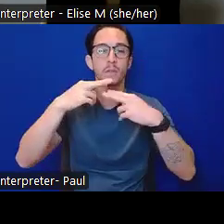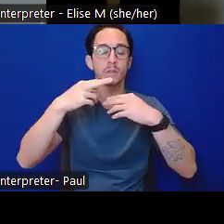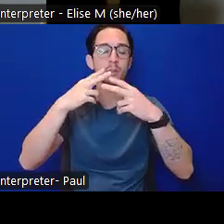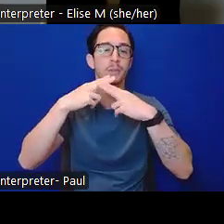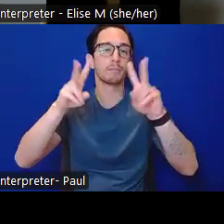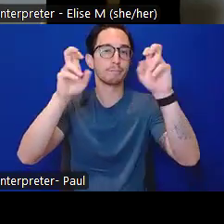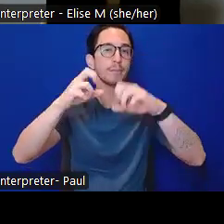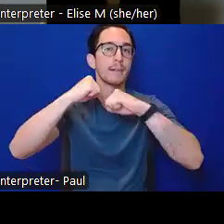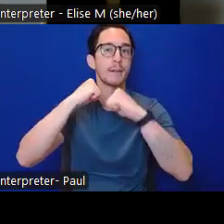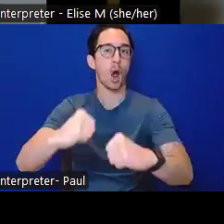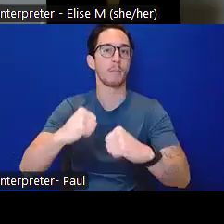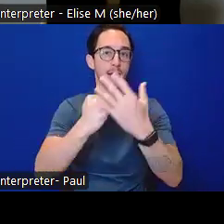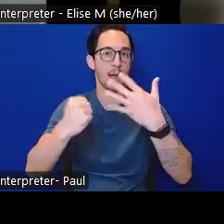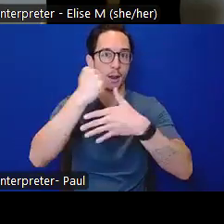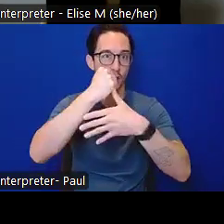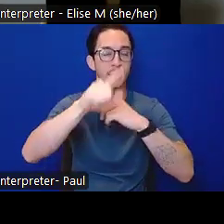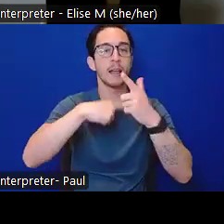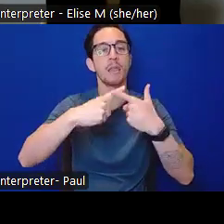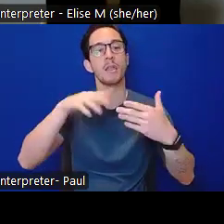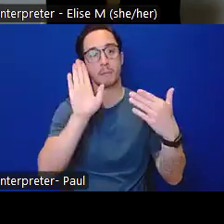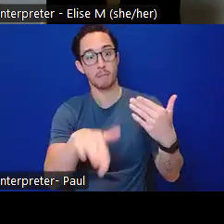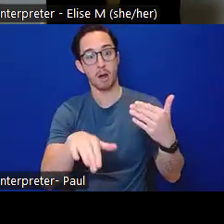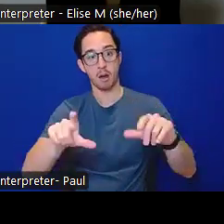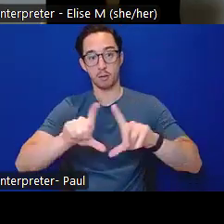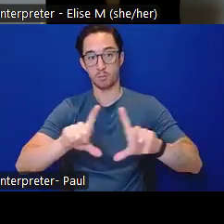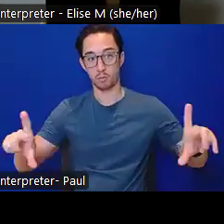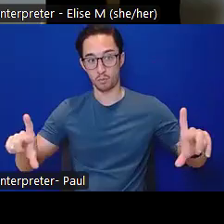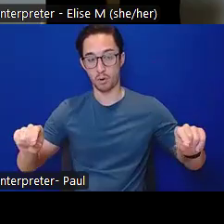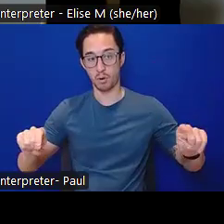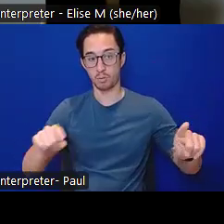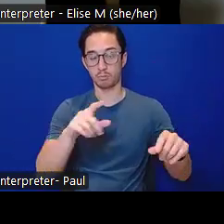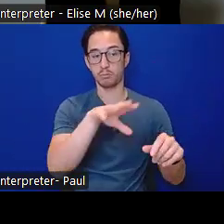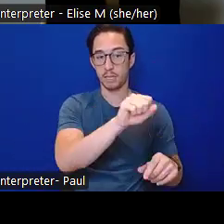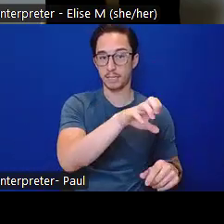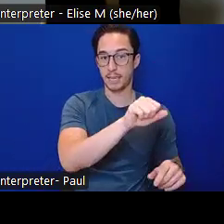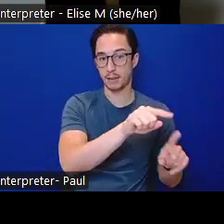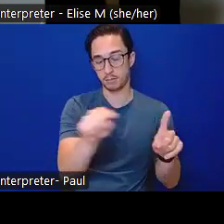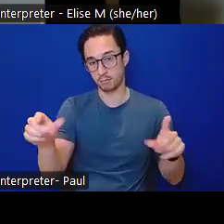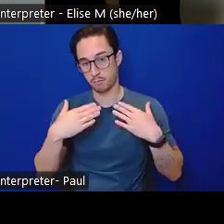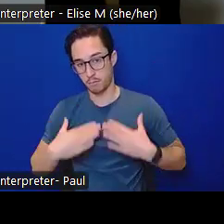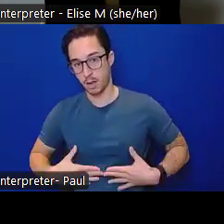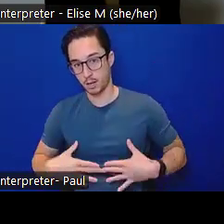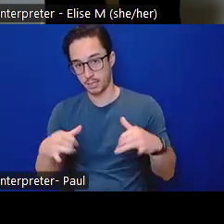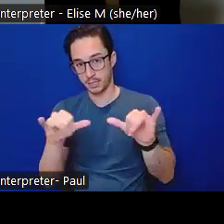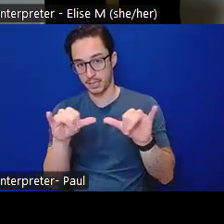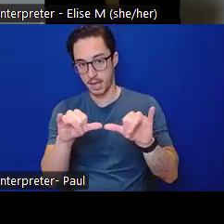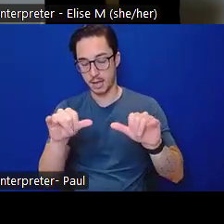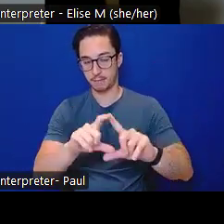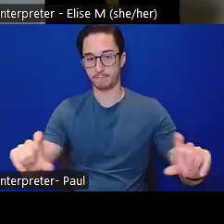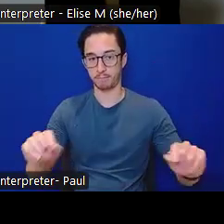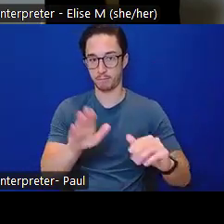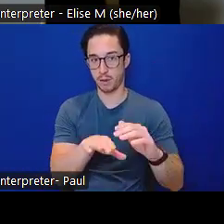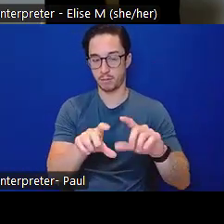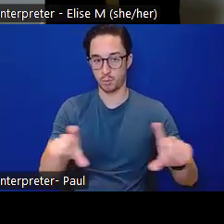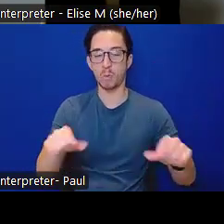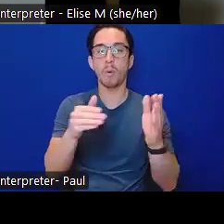hierarchies. And the ones at the bottom, so we're talking socioeconomic status to body size, are